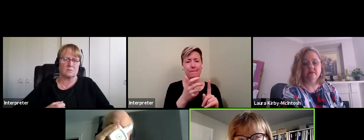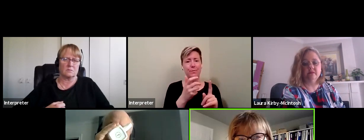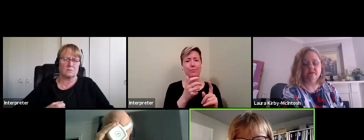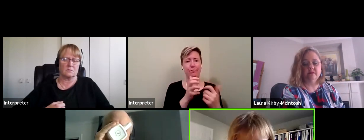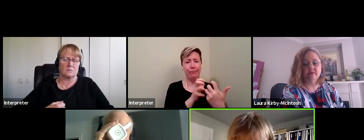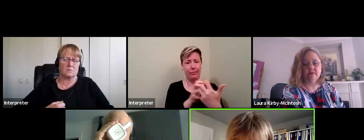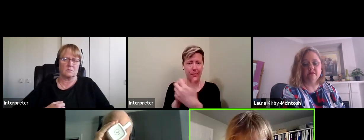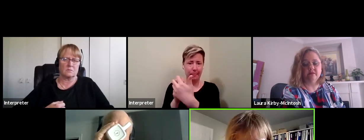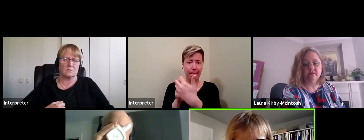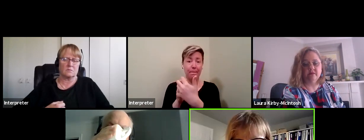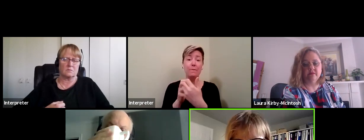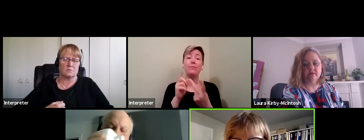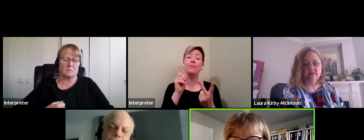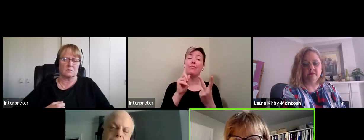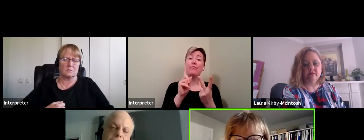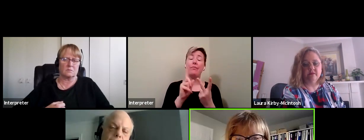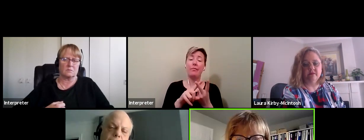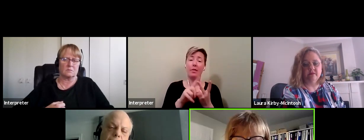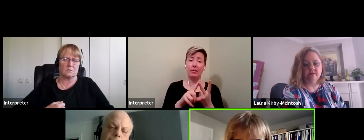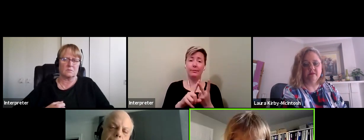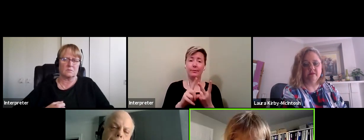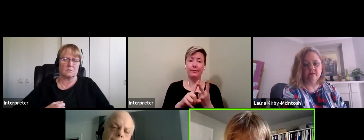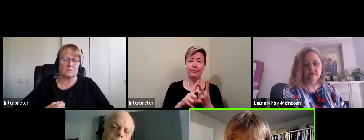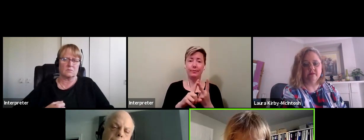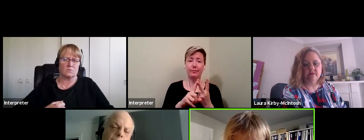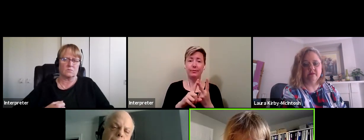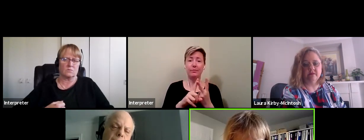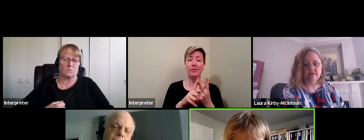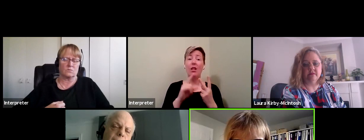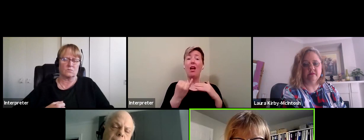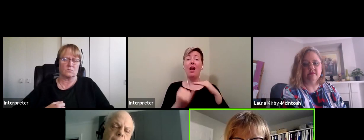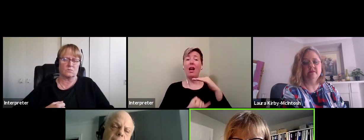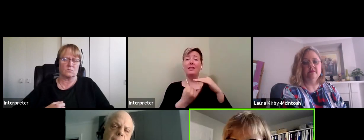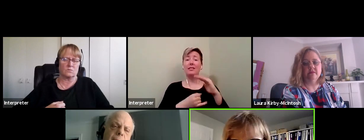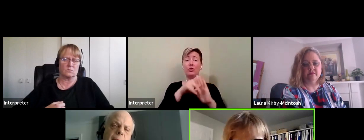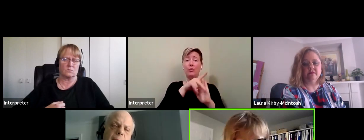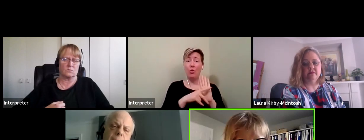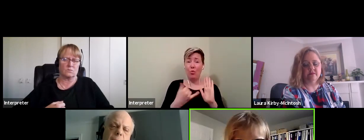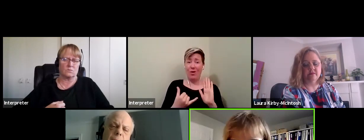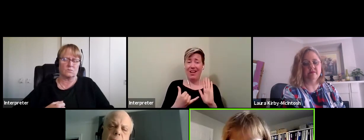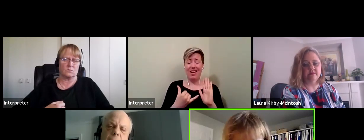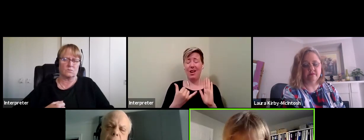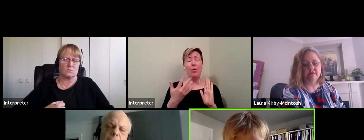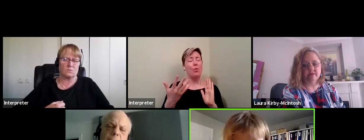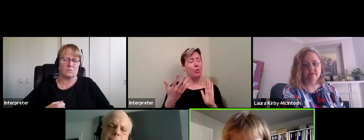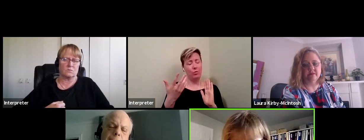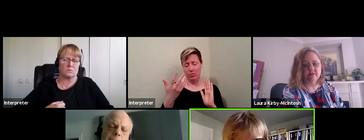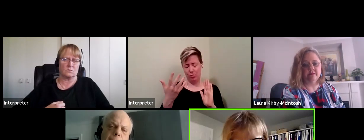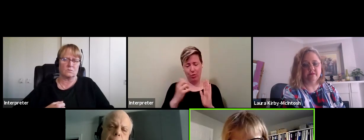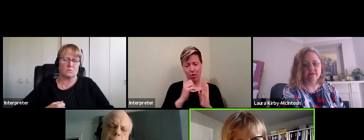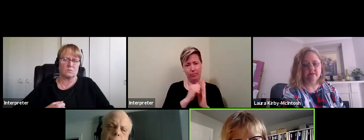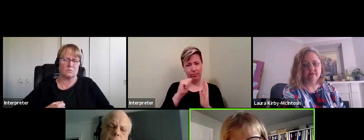an exemption to the isolation protocol. There are people who cannot,